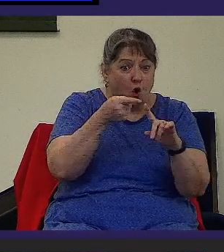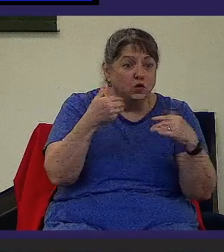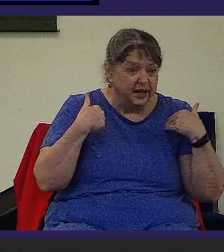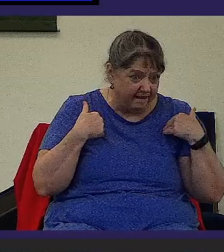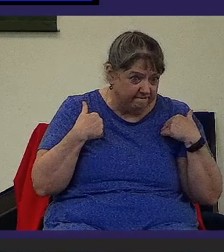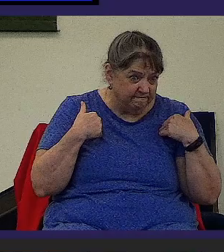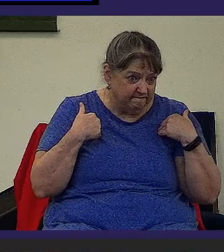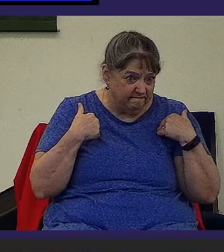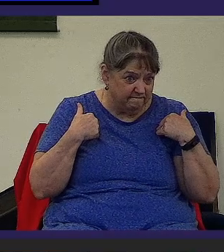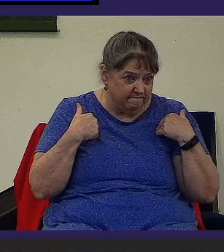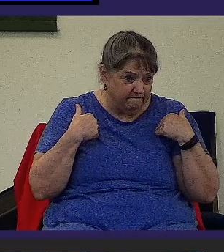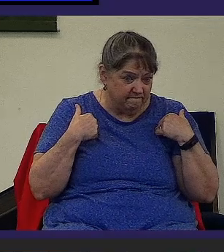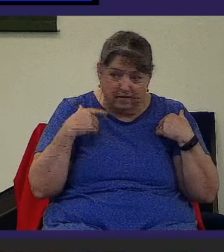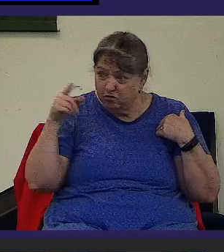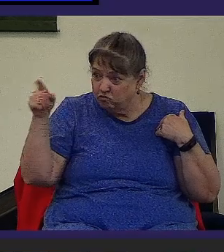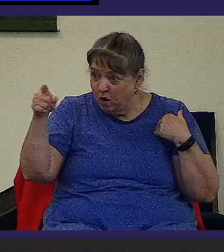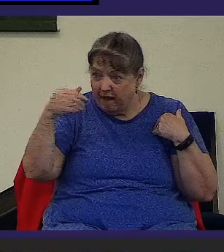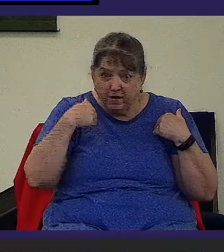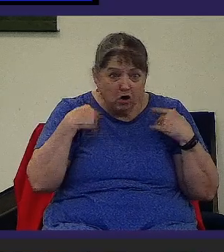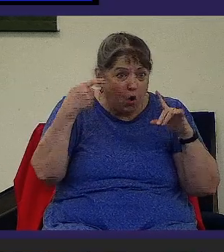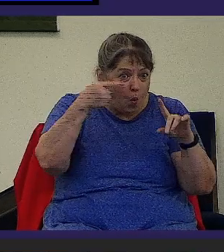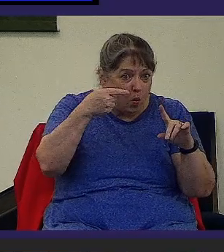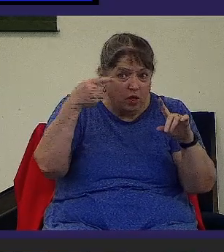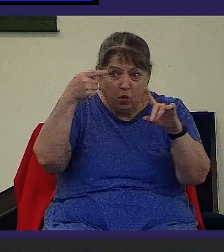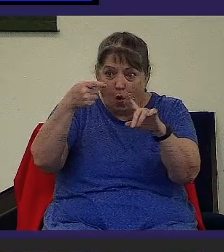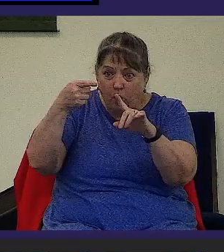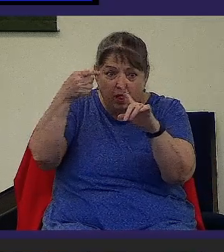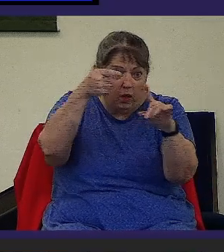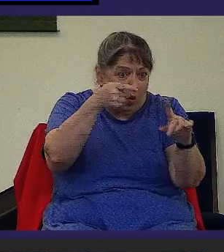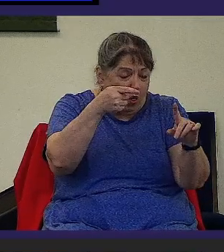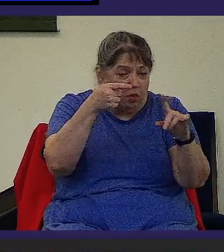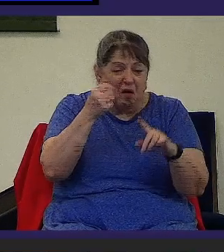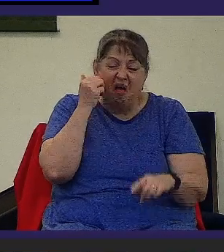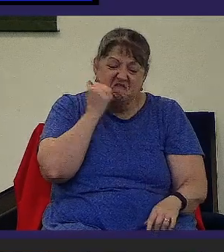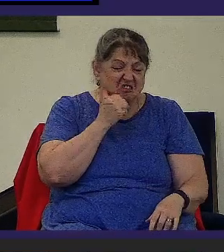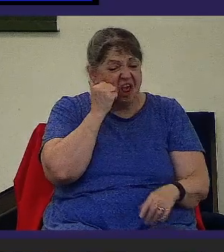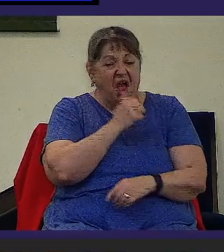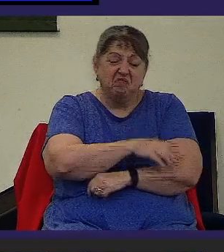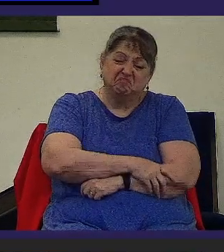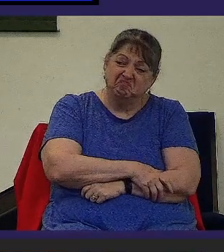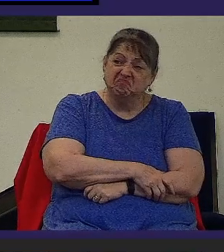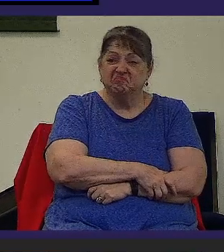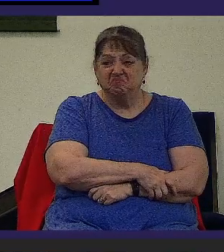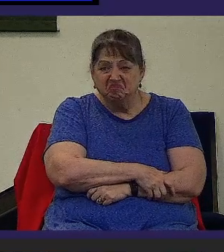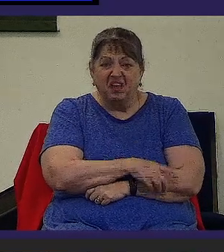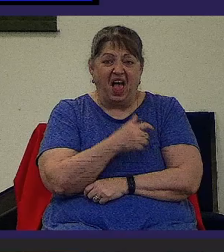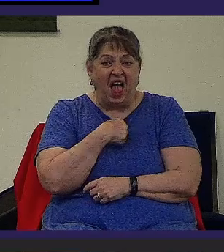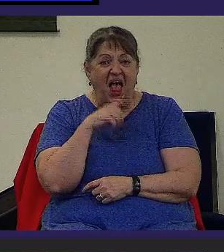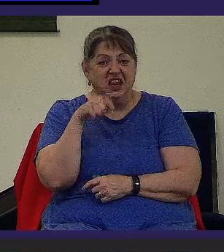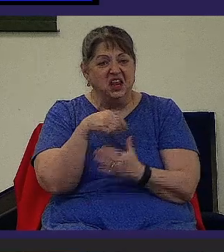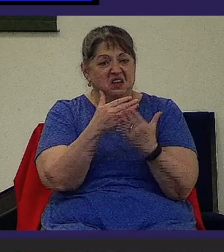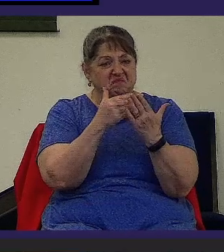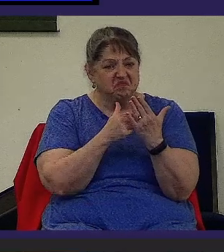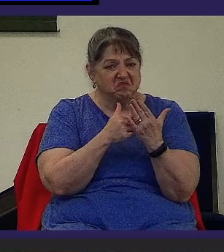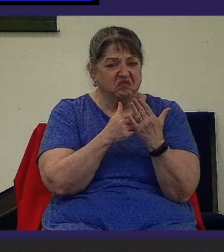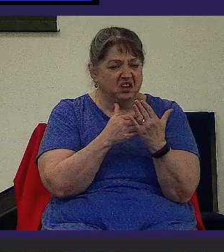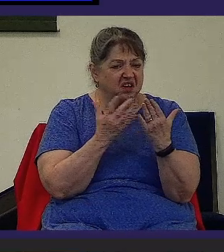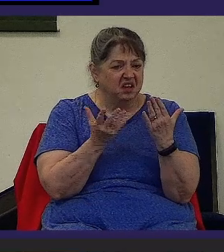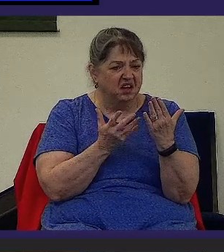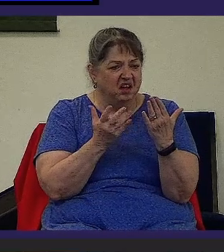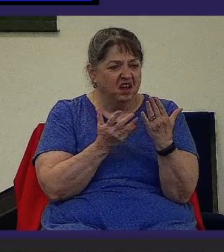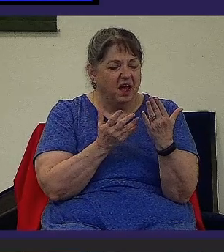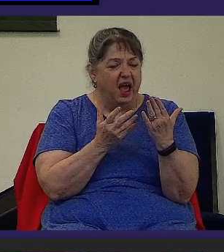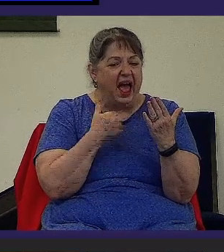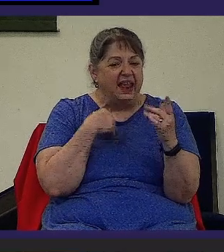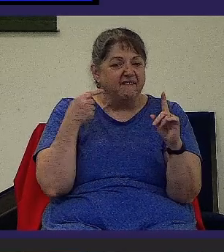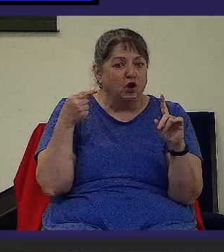everybody has a goal they're the common everyday goals of things we do and things we need to do and then they're they're also